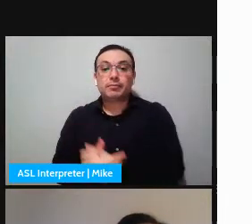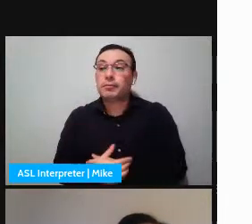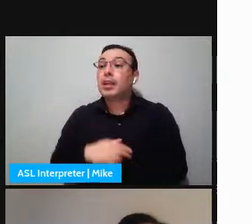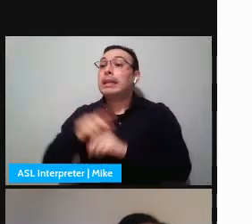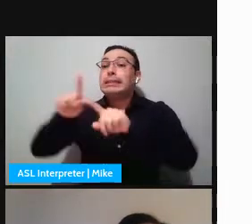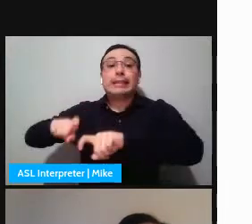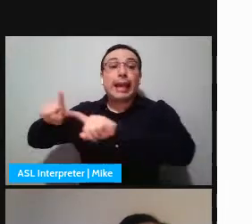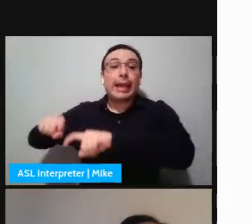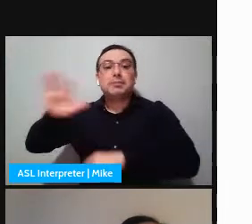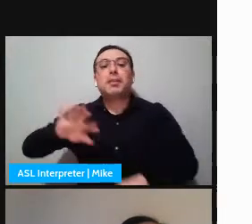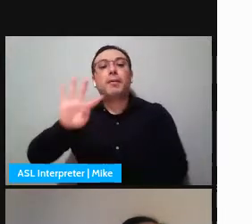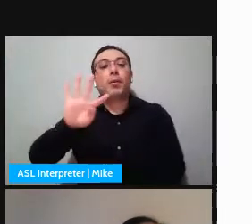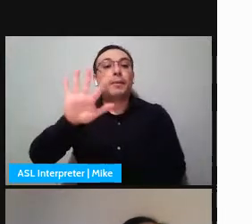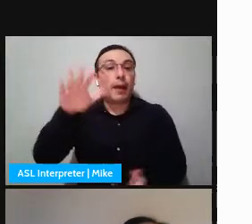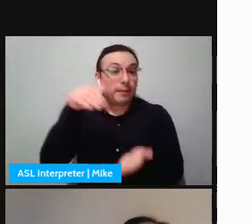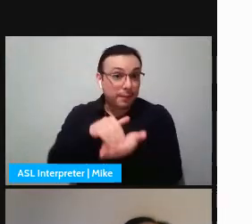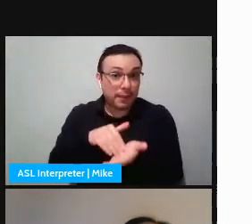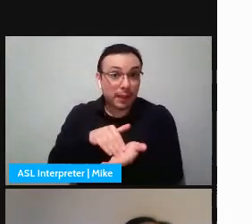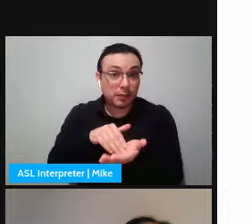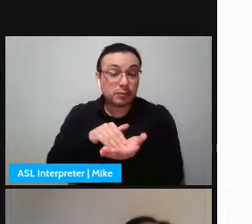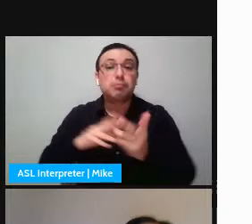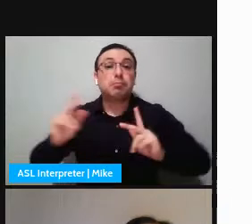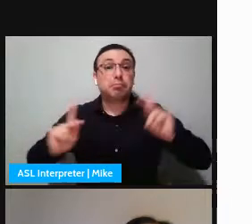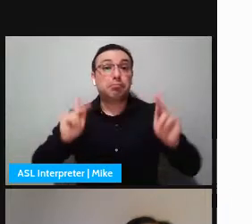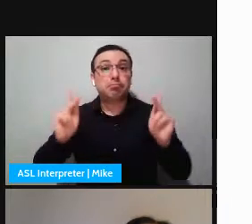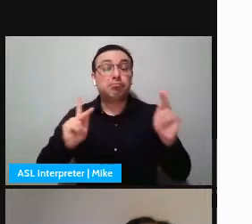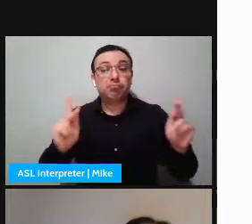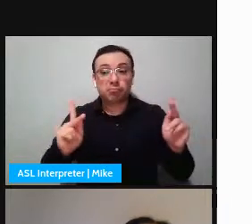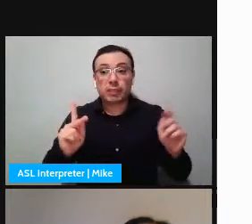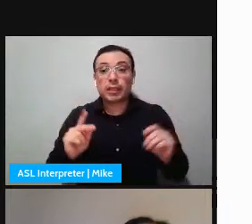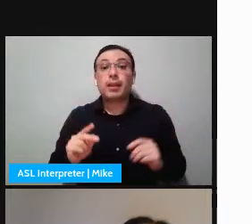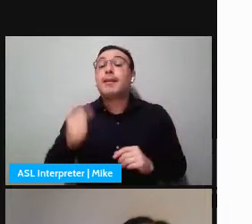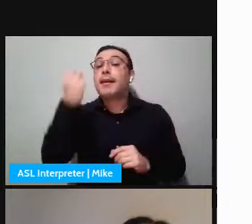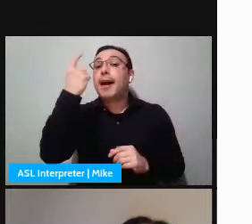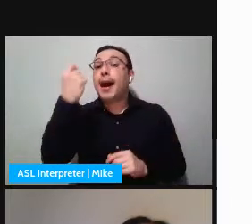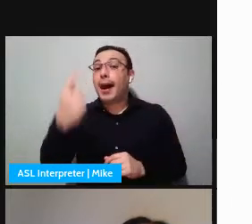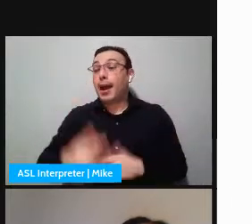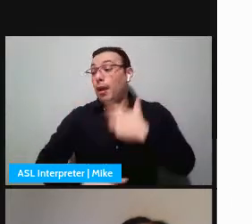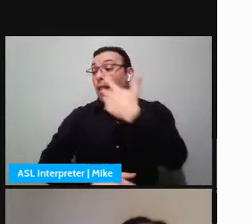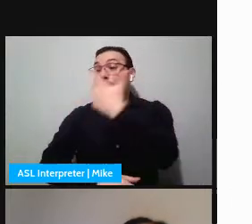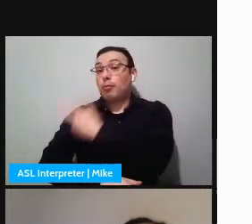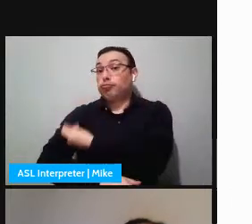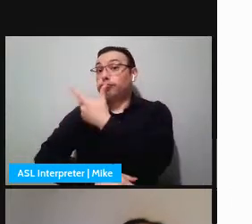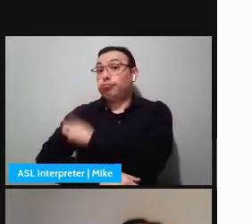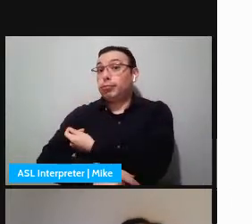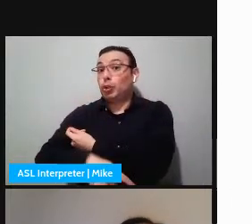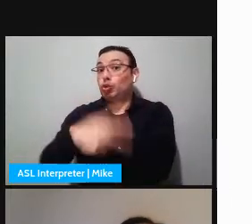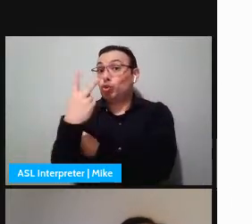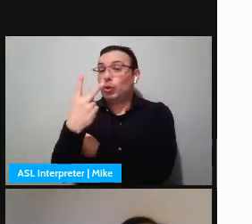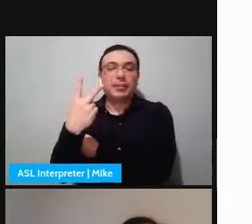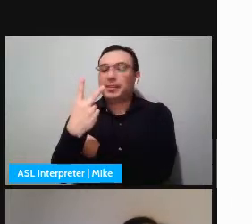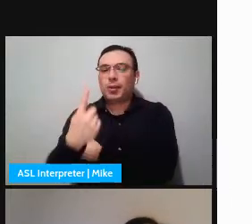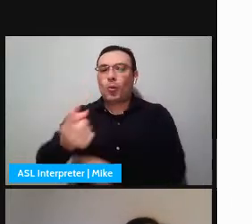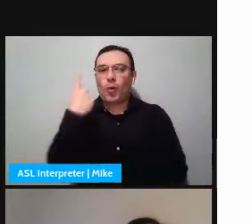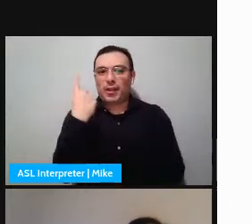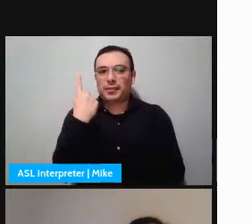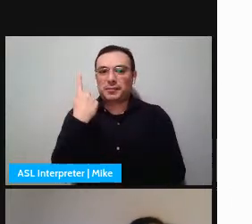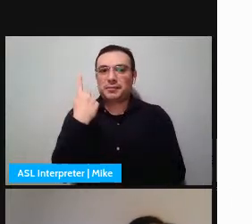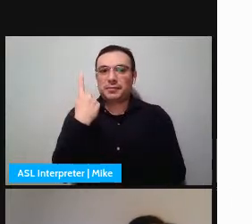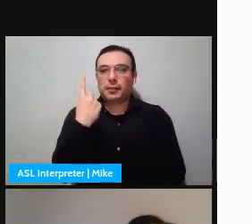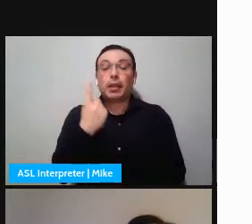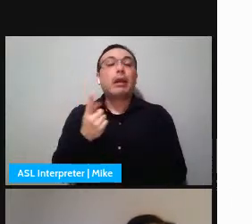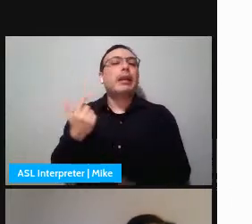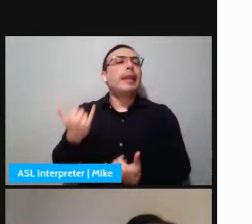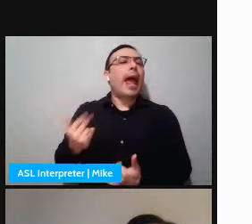45,000 individuals, and it's a single dose vaccine. So 1 dose. They are looking at what would happen